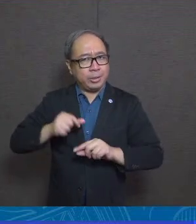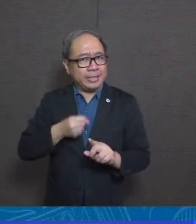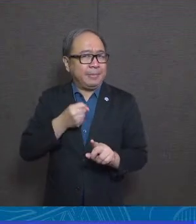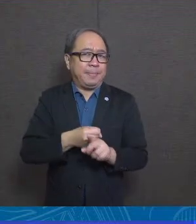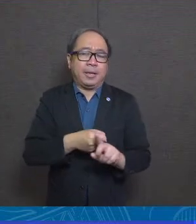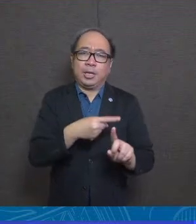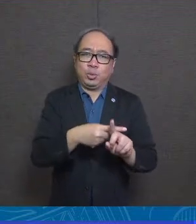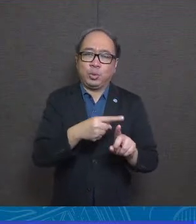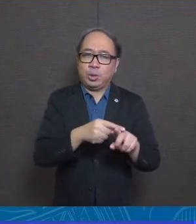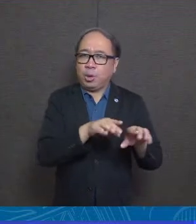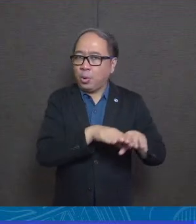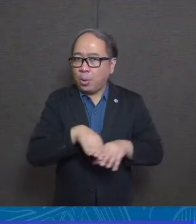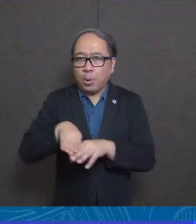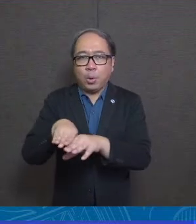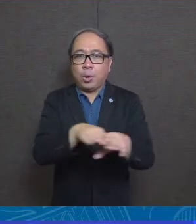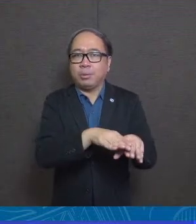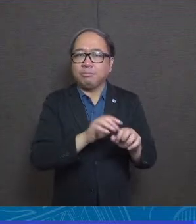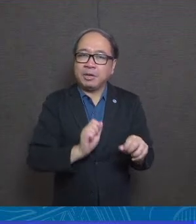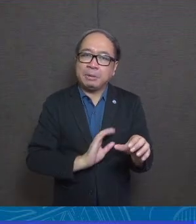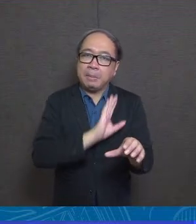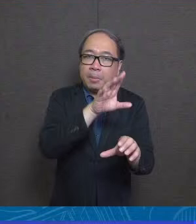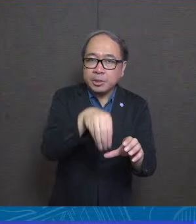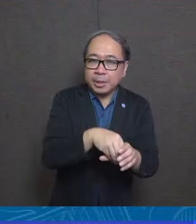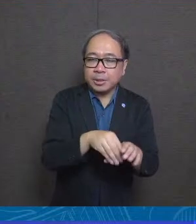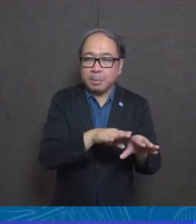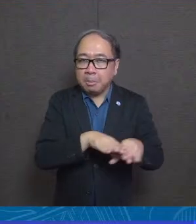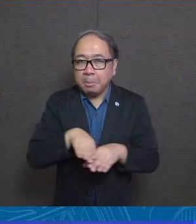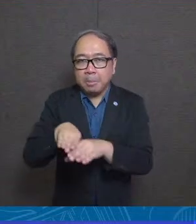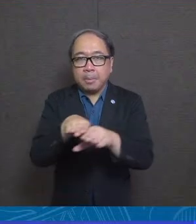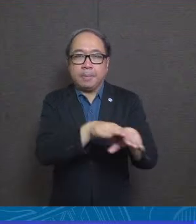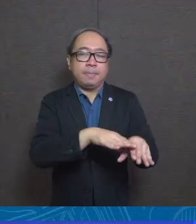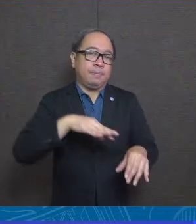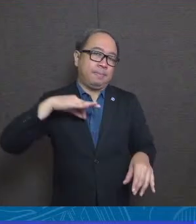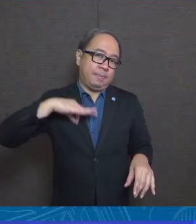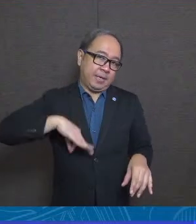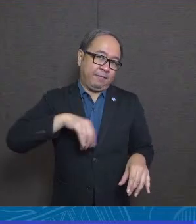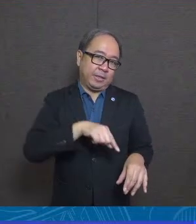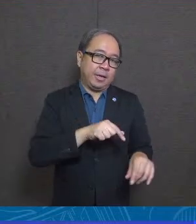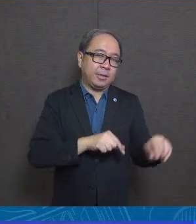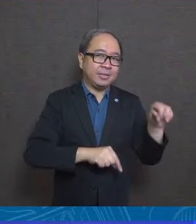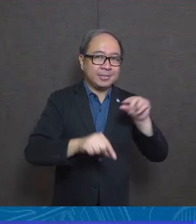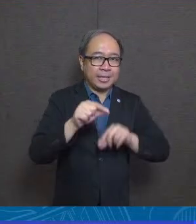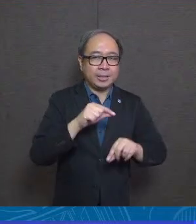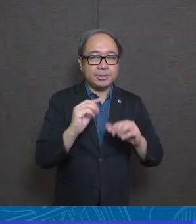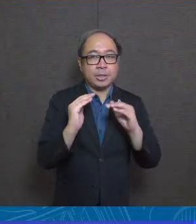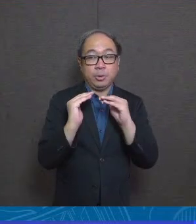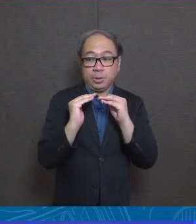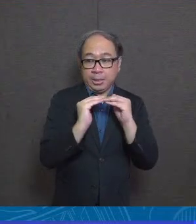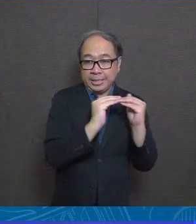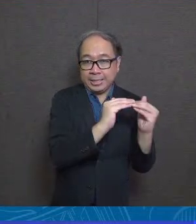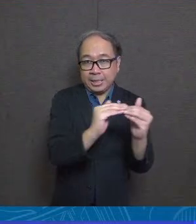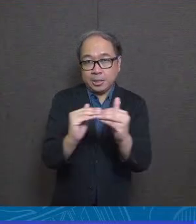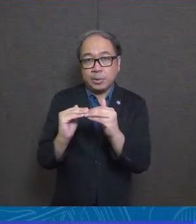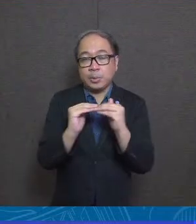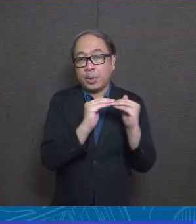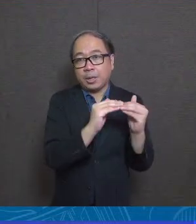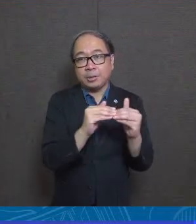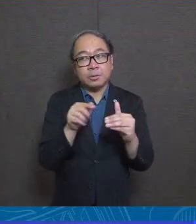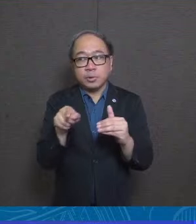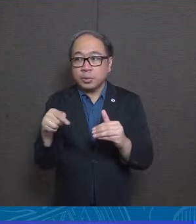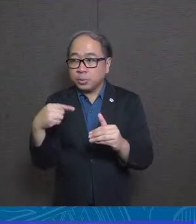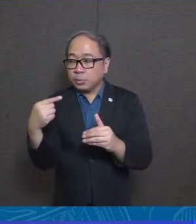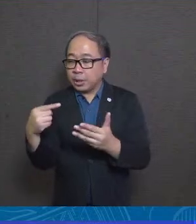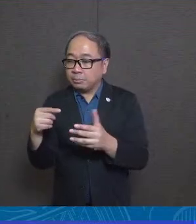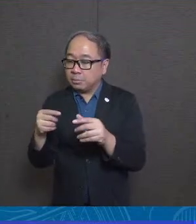Everyone has the right to participate and benefit from science. Equity and fairness for those who produce knowledge and also